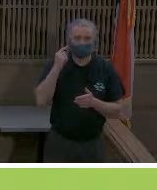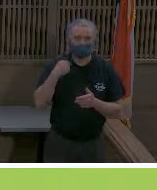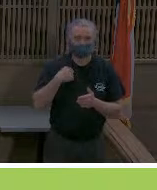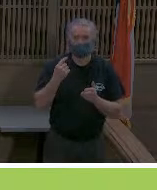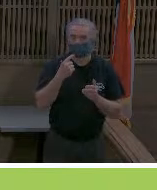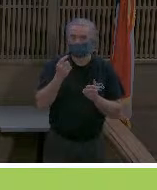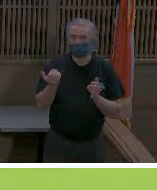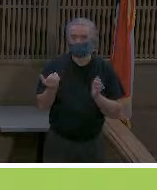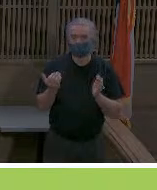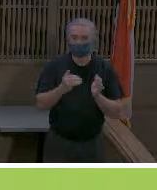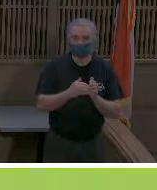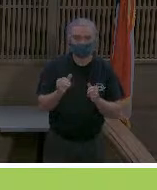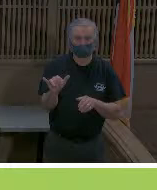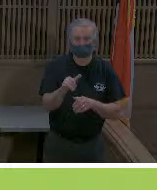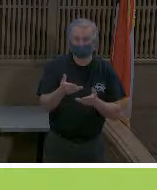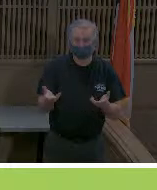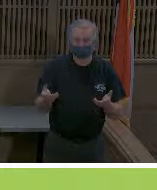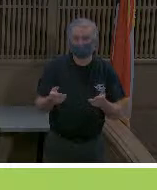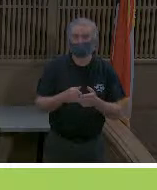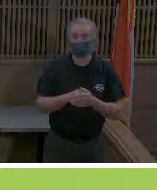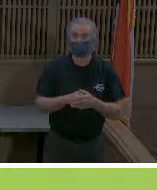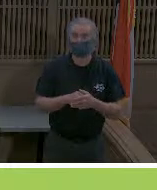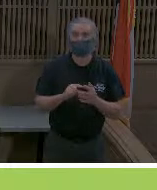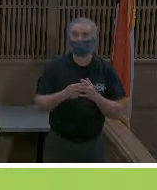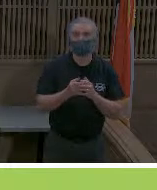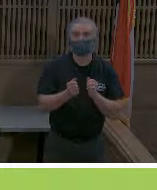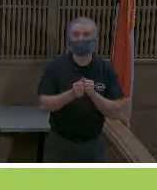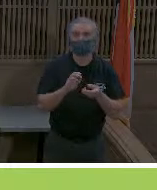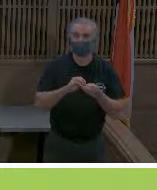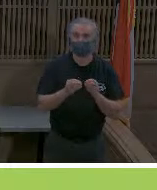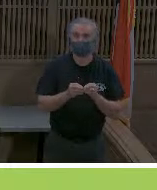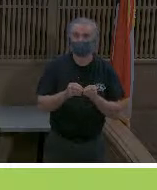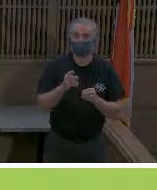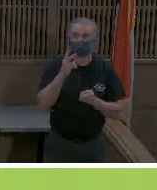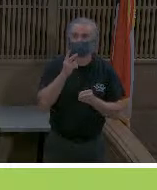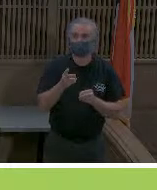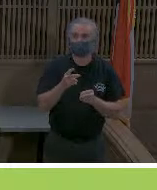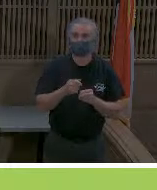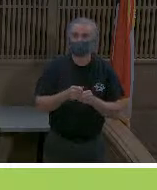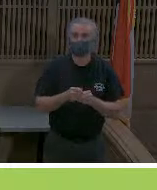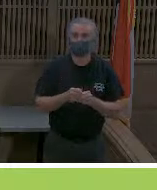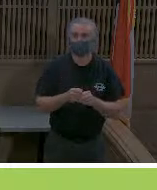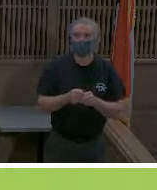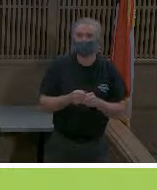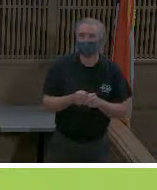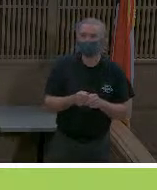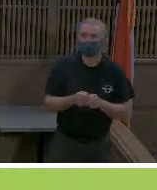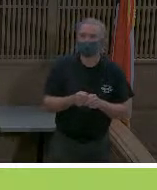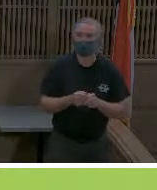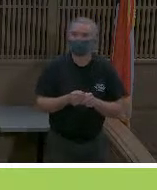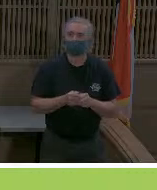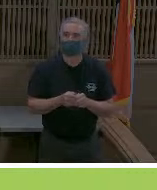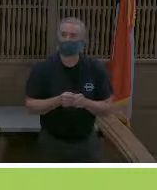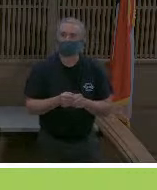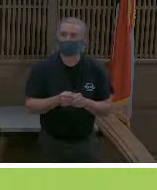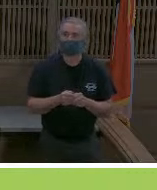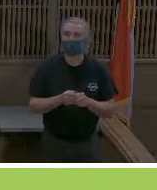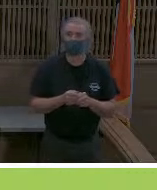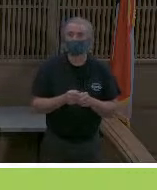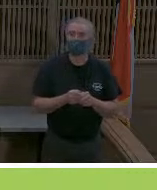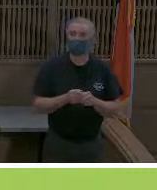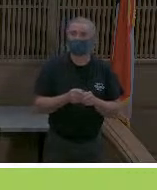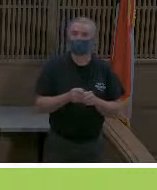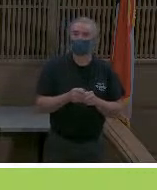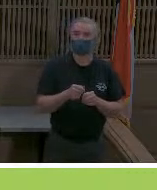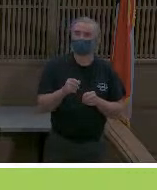enough. I think we'll start with our numbers, and if you look at the little mountain peak up in the upper left, it shows that our